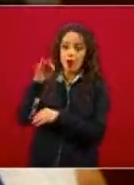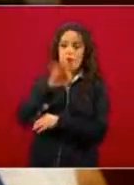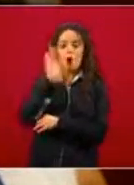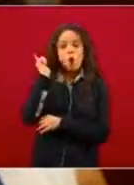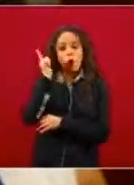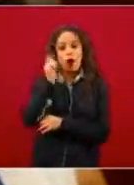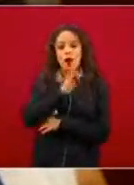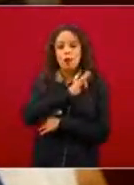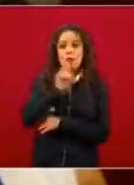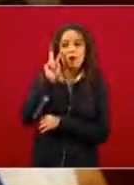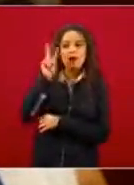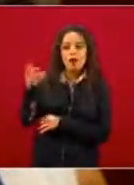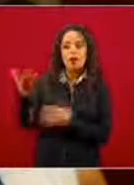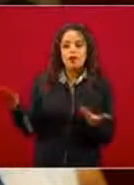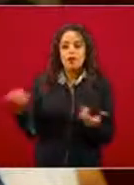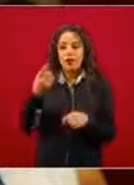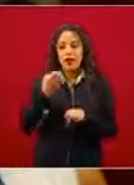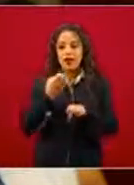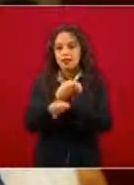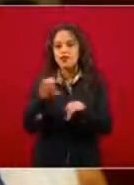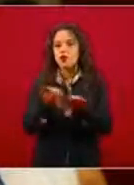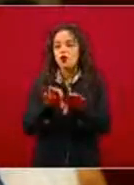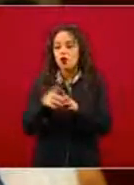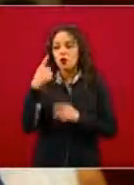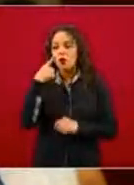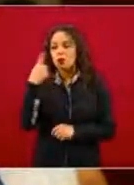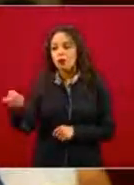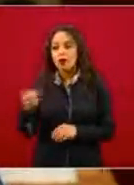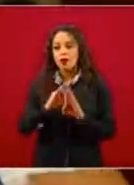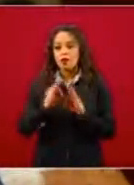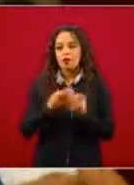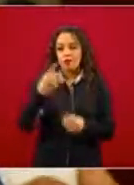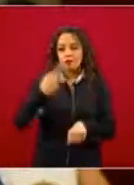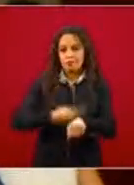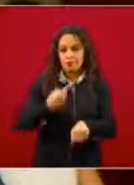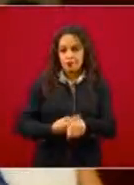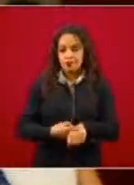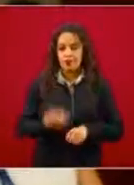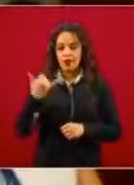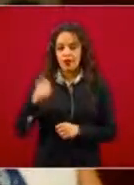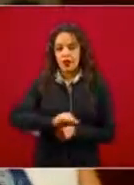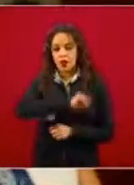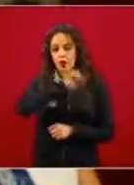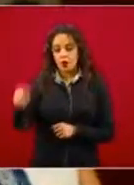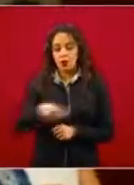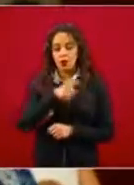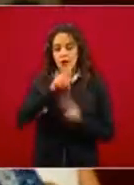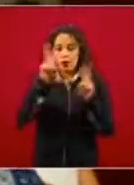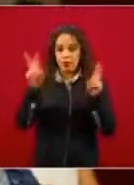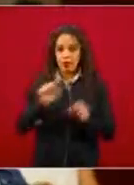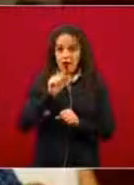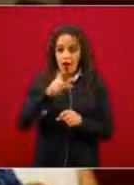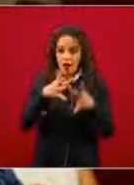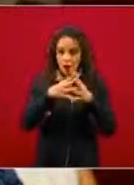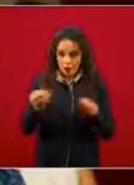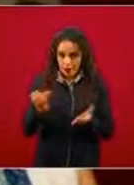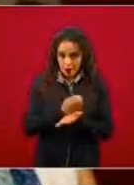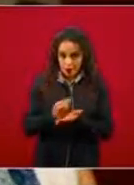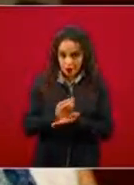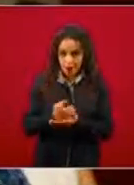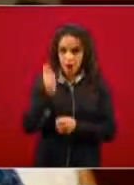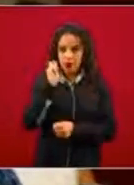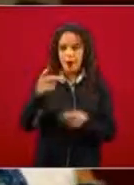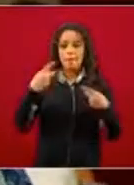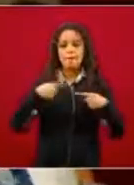Chiapas, if you were to have it. Hopefully, you'll get to show it to us. And also talking about people who have been